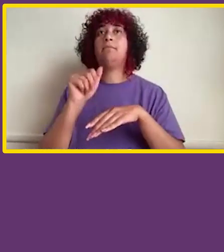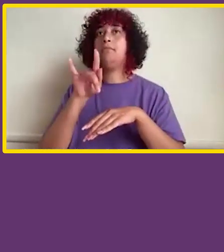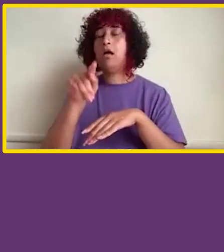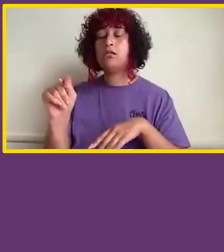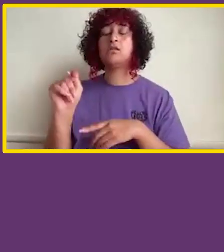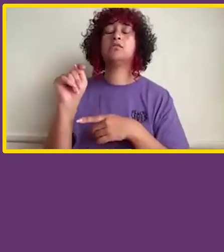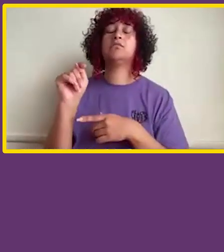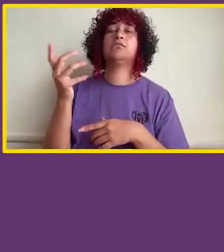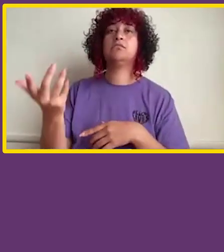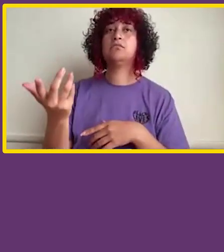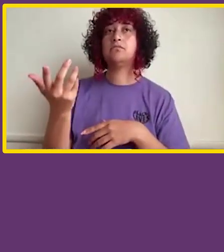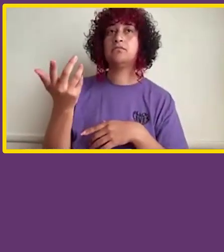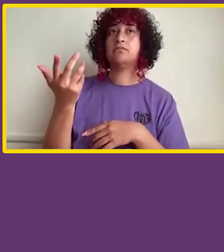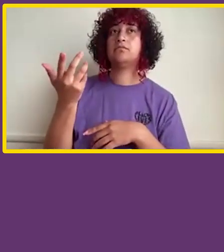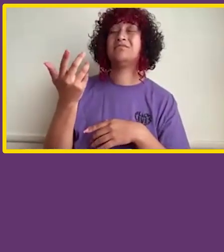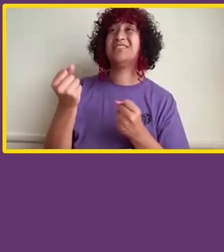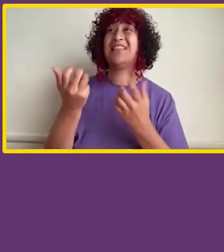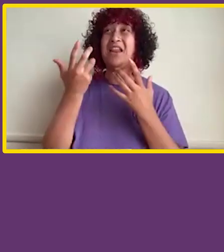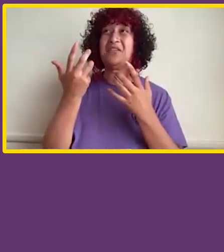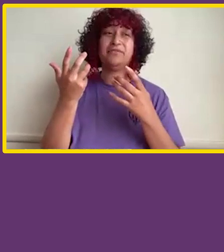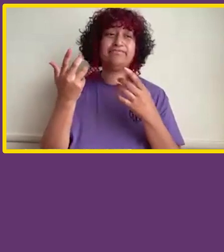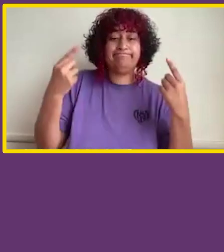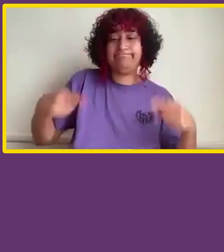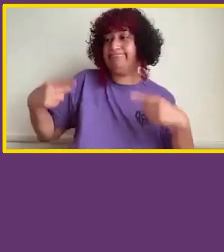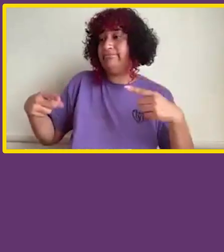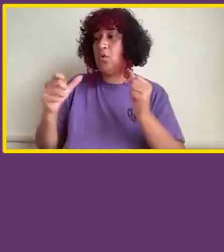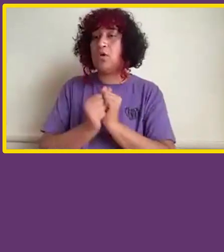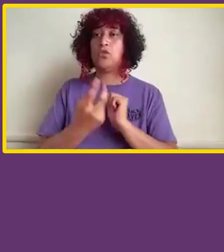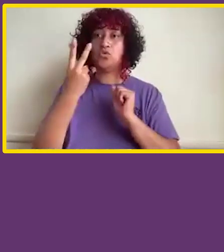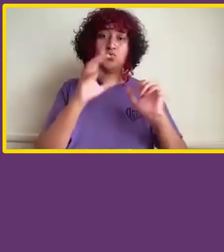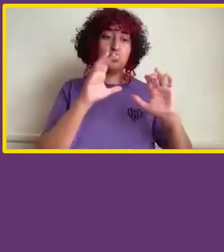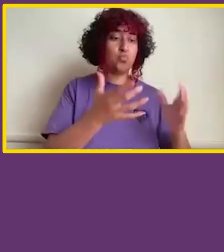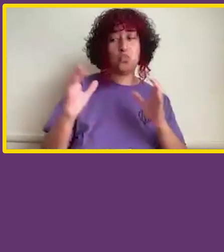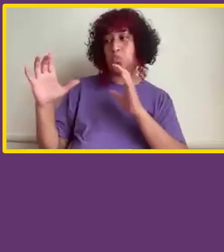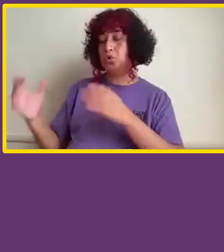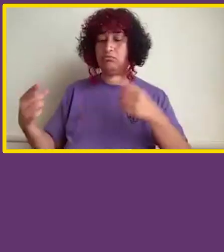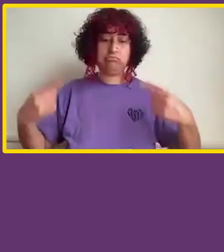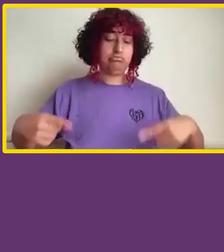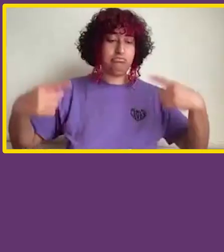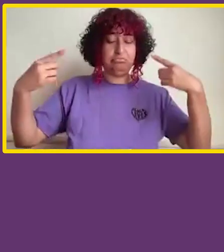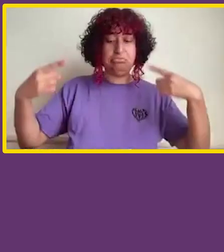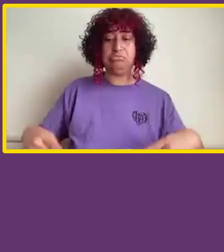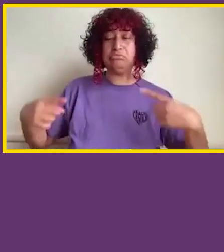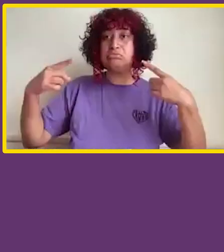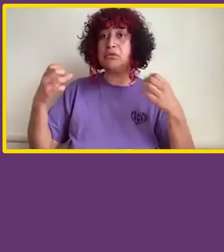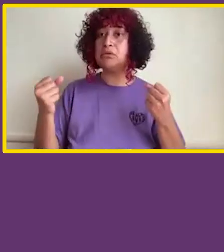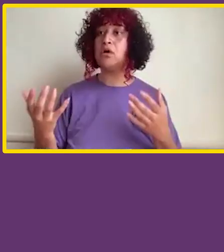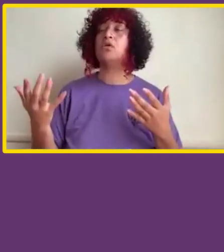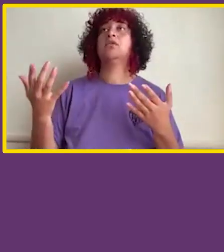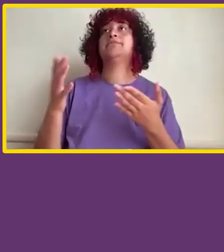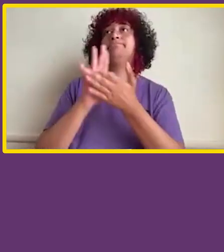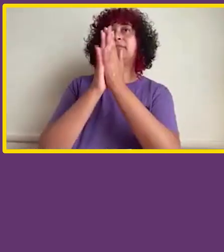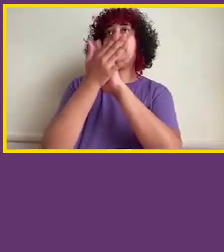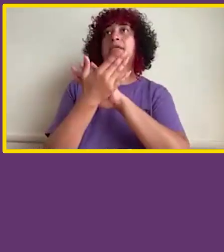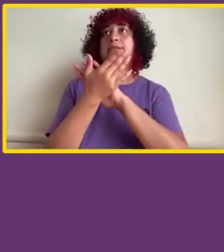And there being a lot of infighting between the two groups. And so it coming down to like it